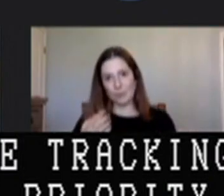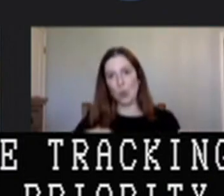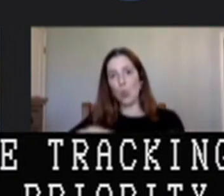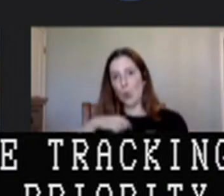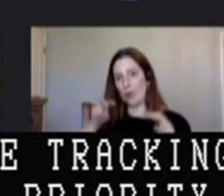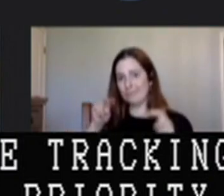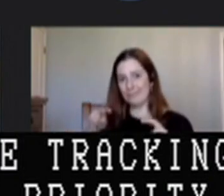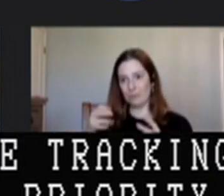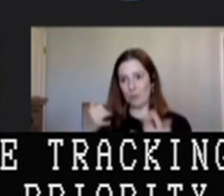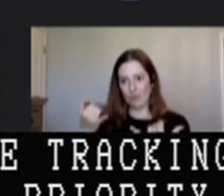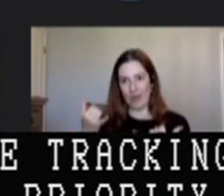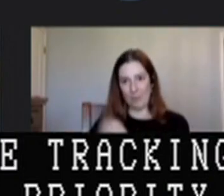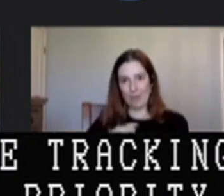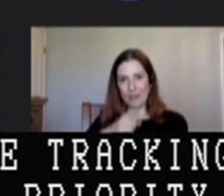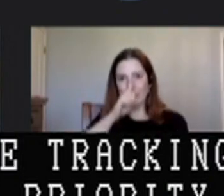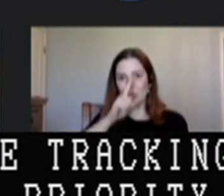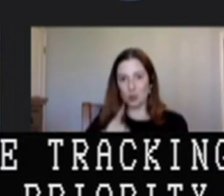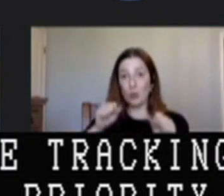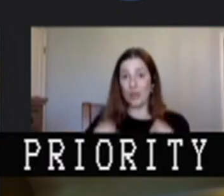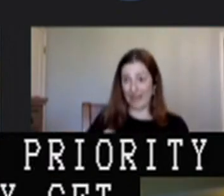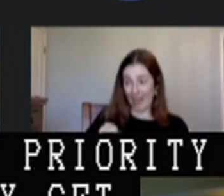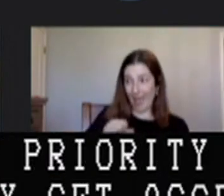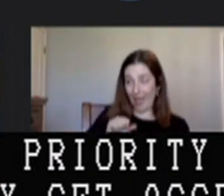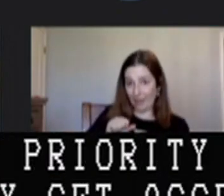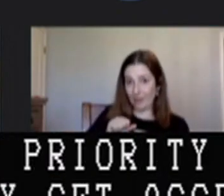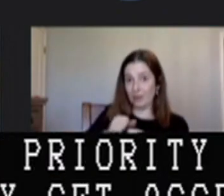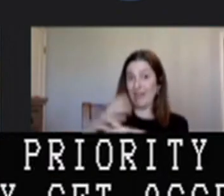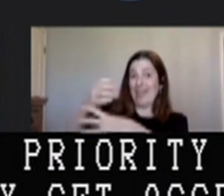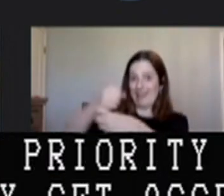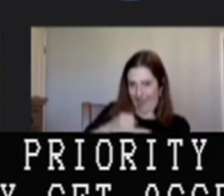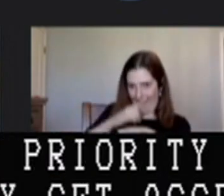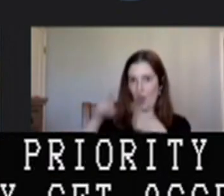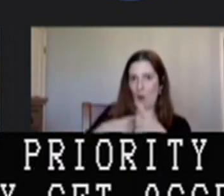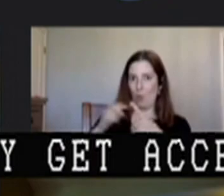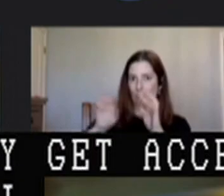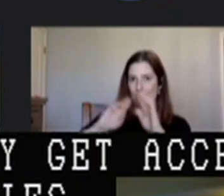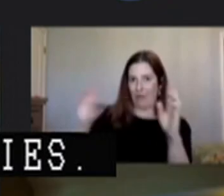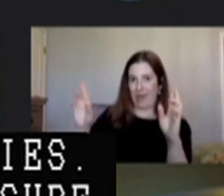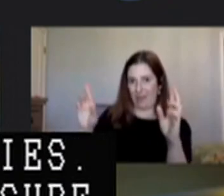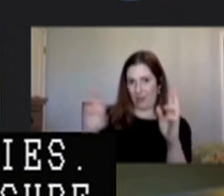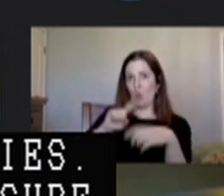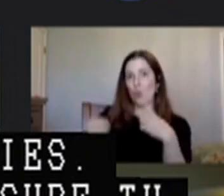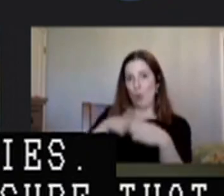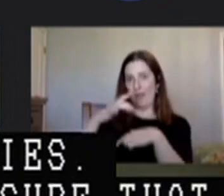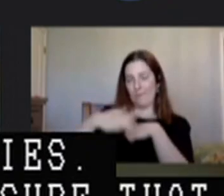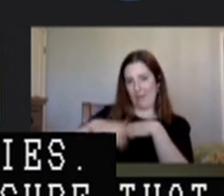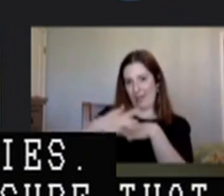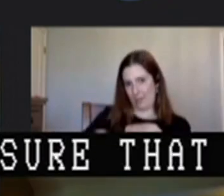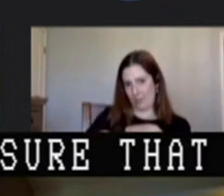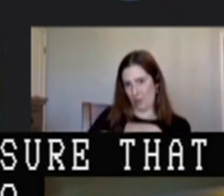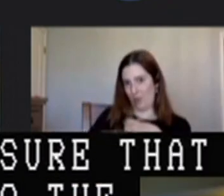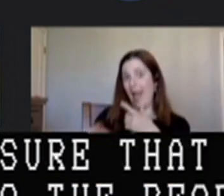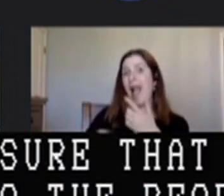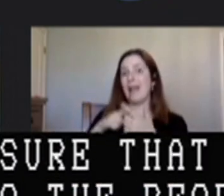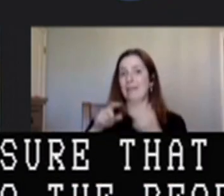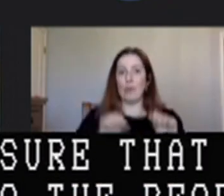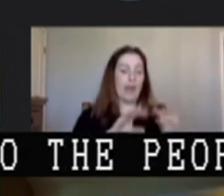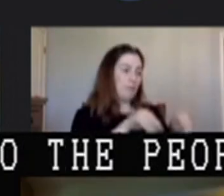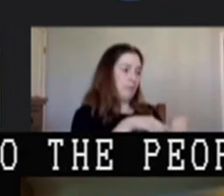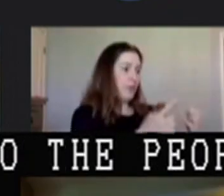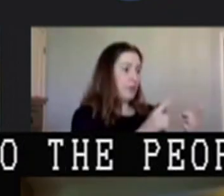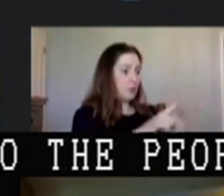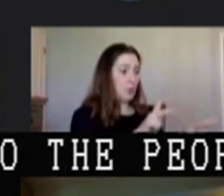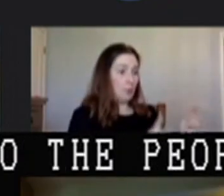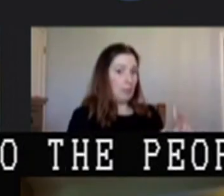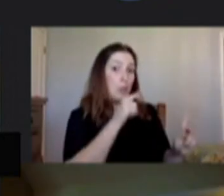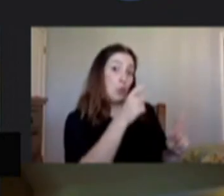really get access to these supplies and make sure that they're getting out to the people that need them. Very well